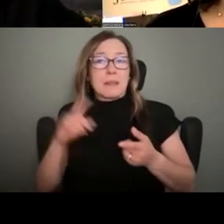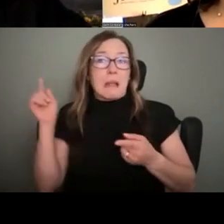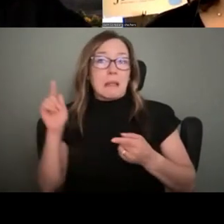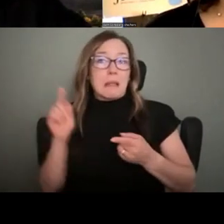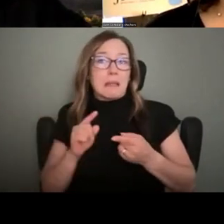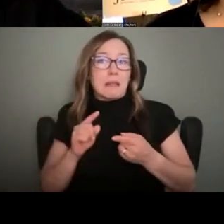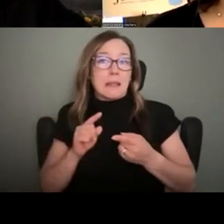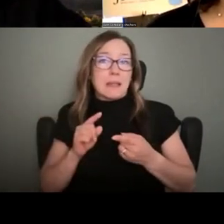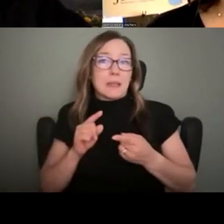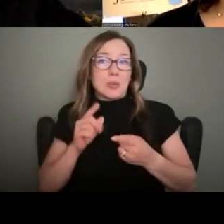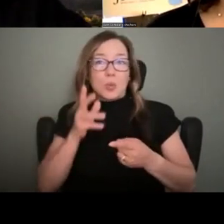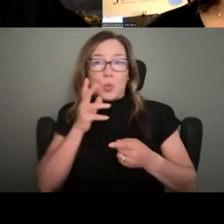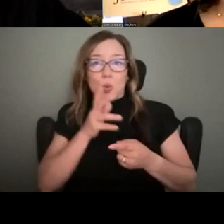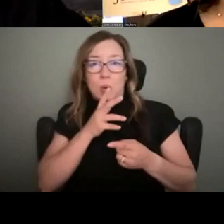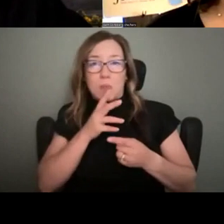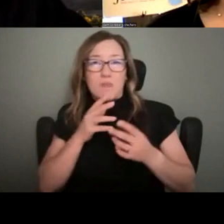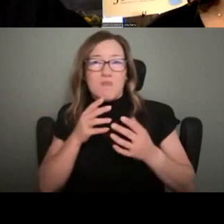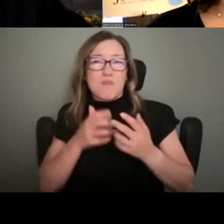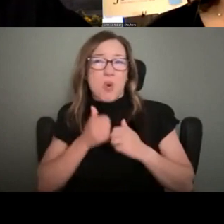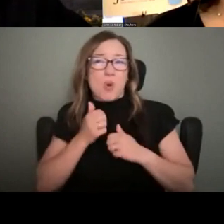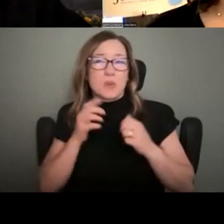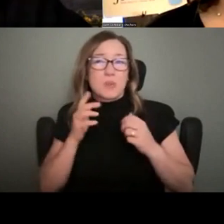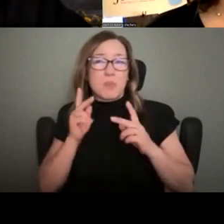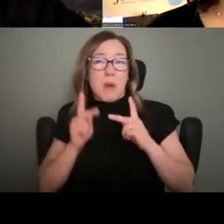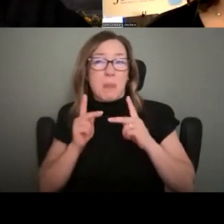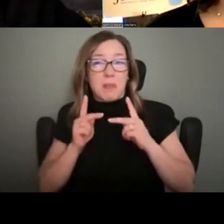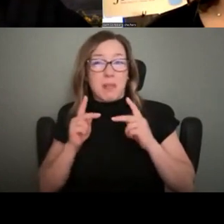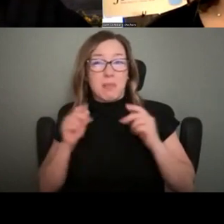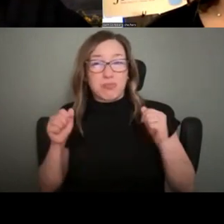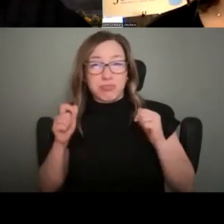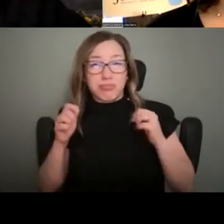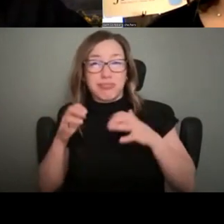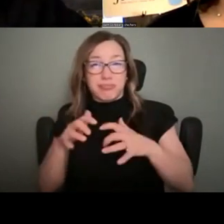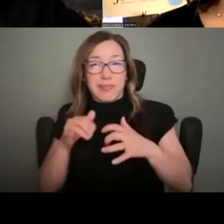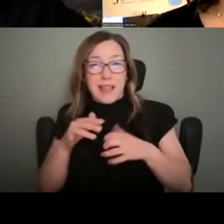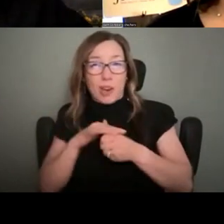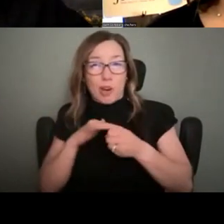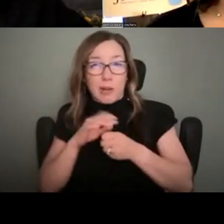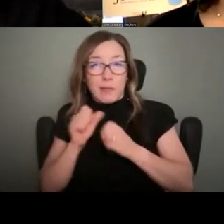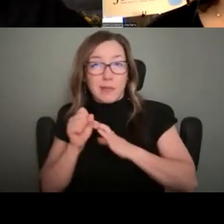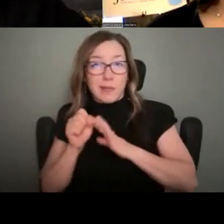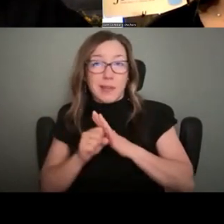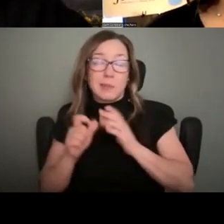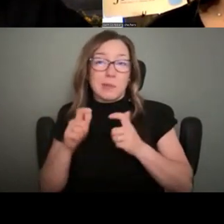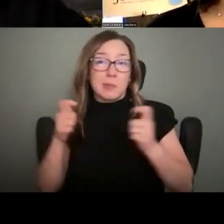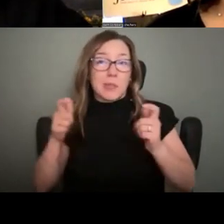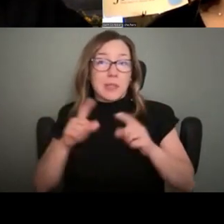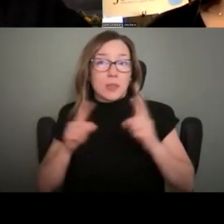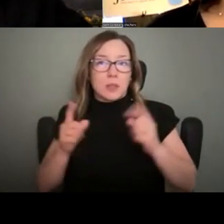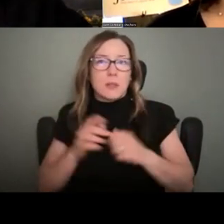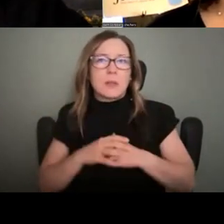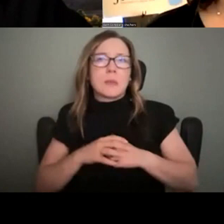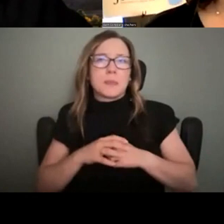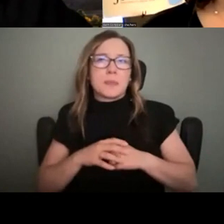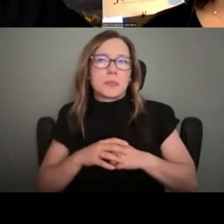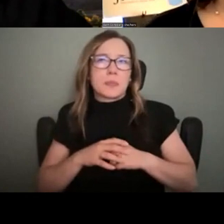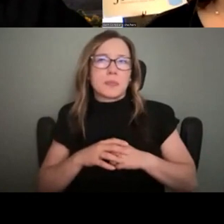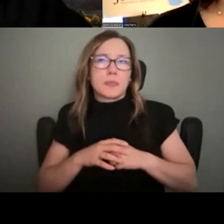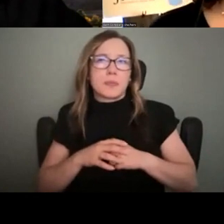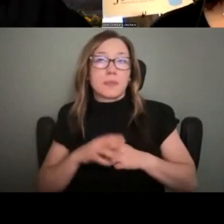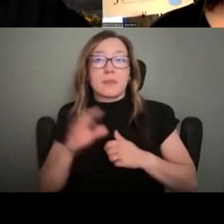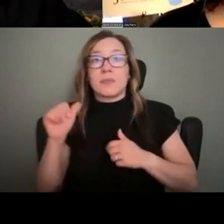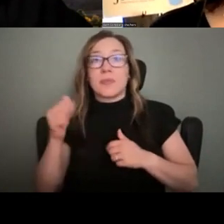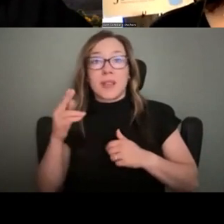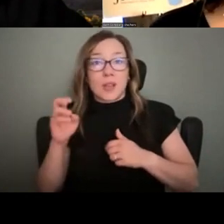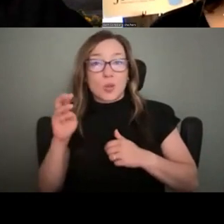most populated part of the state. So I think that makes a big difference. And also because AgeWell is